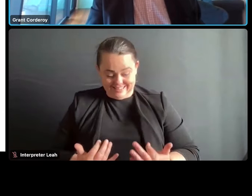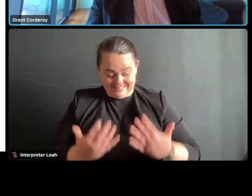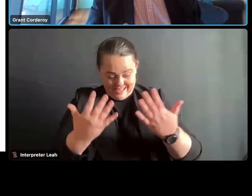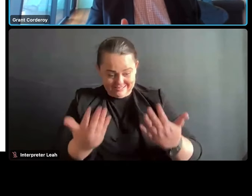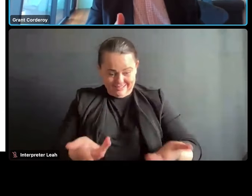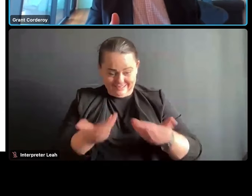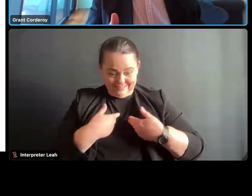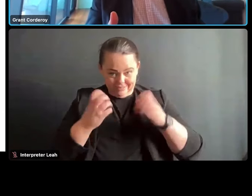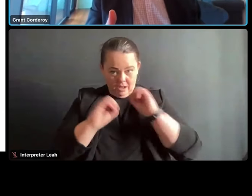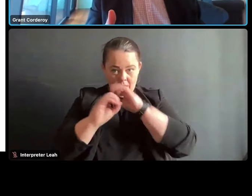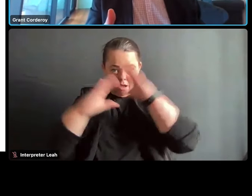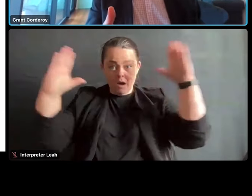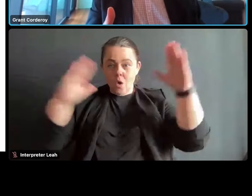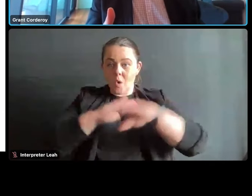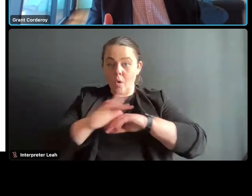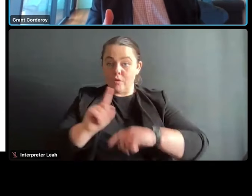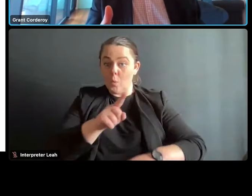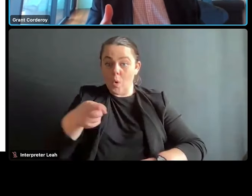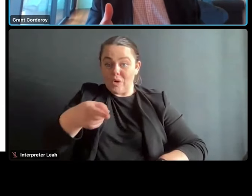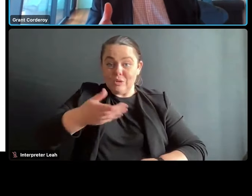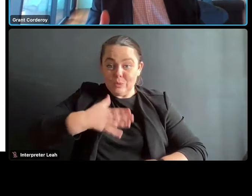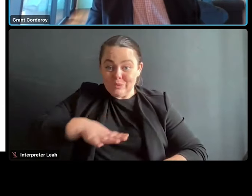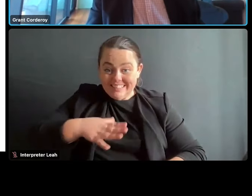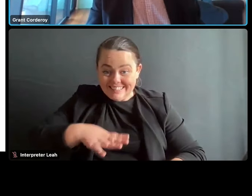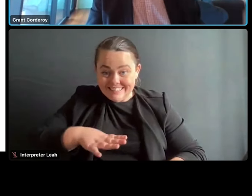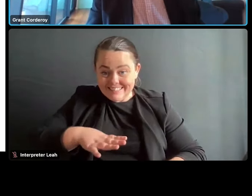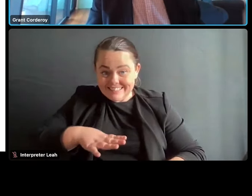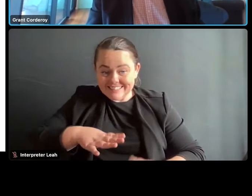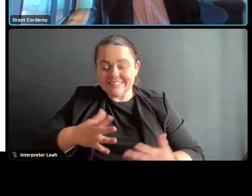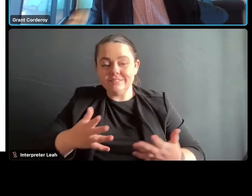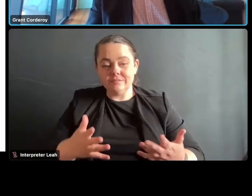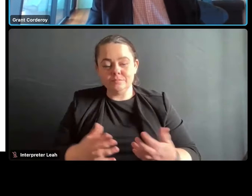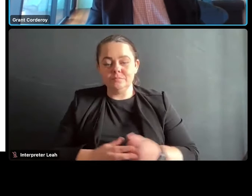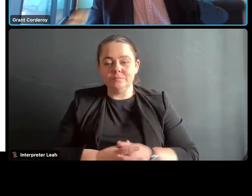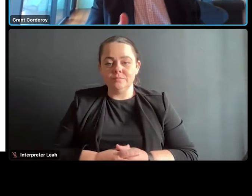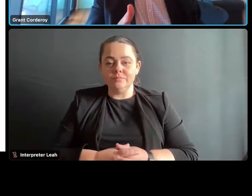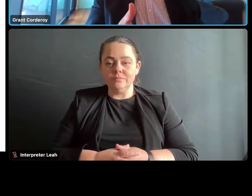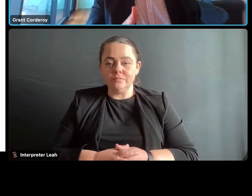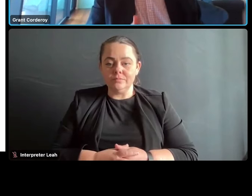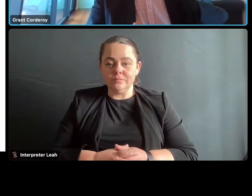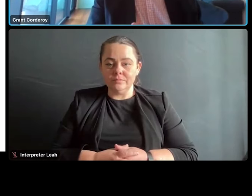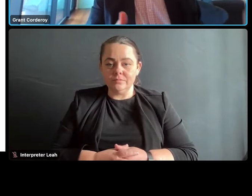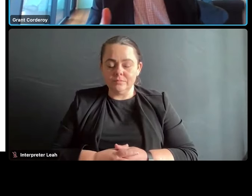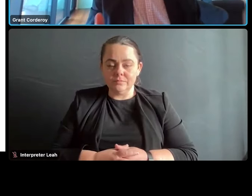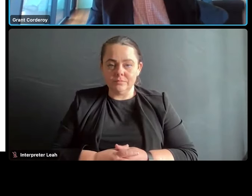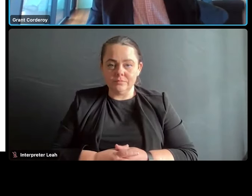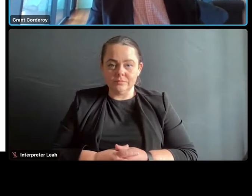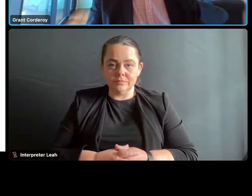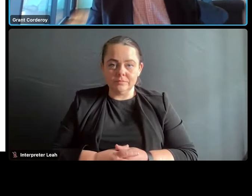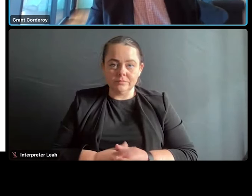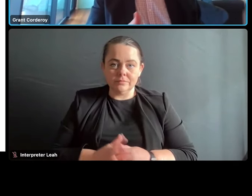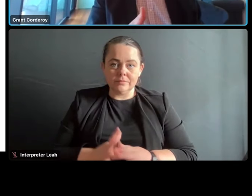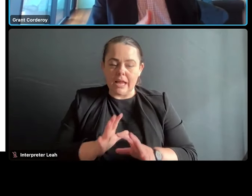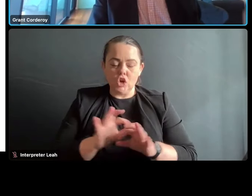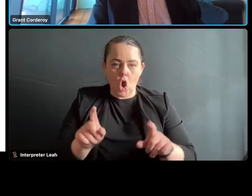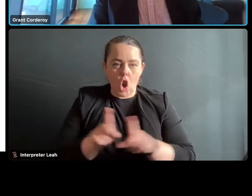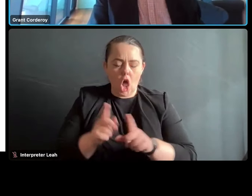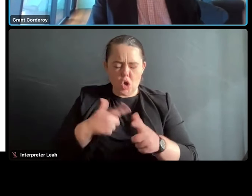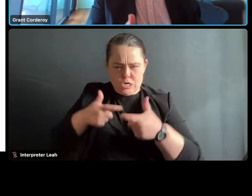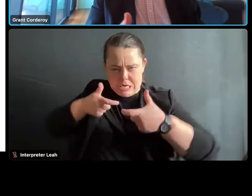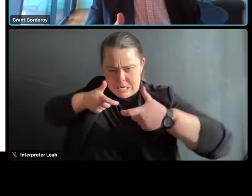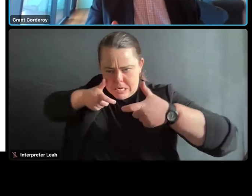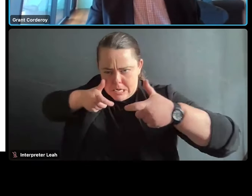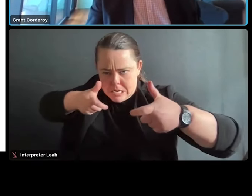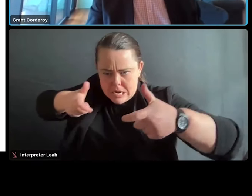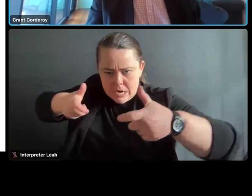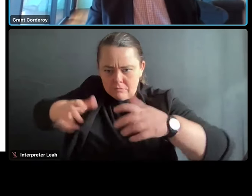report. It's not a benchmarking service. It's not a service as Big Brother. It's a service to